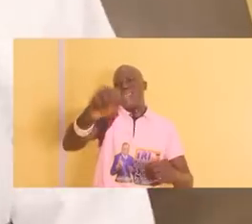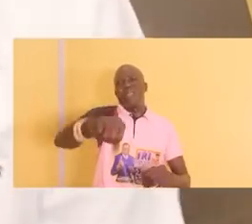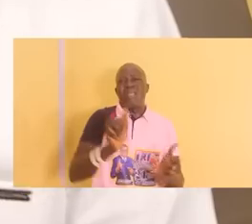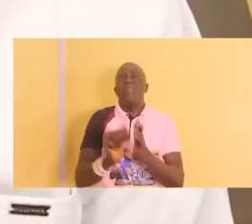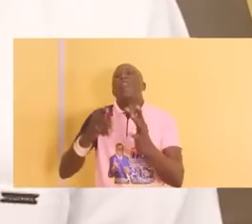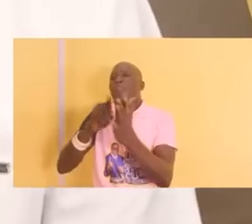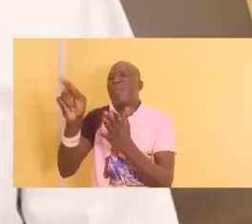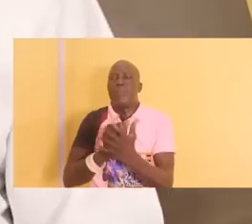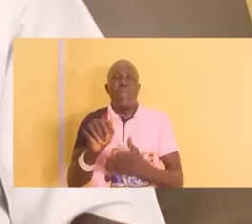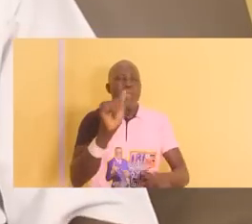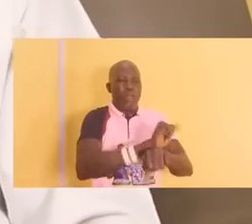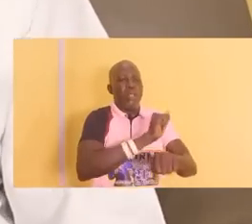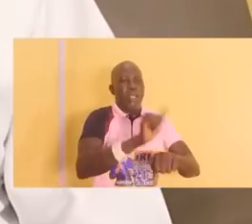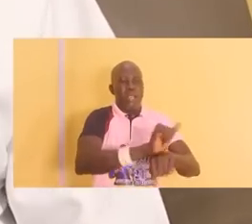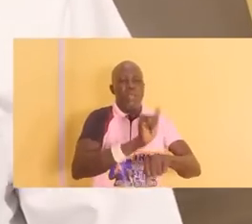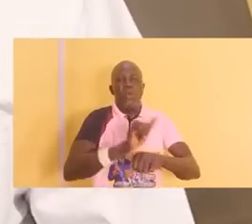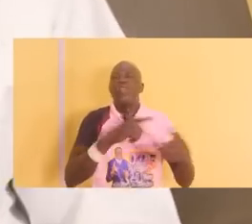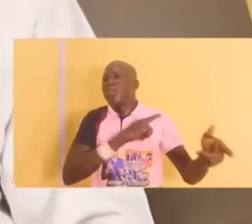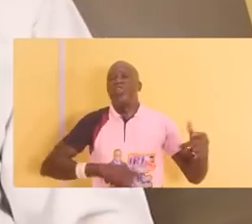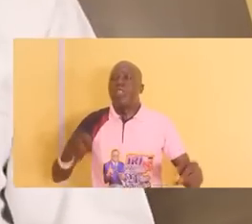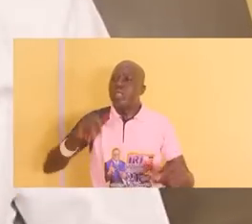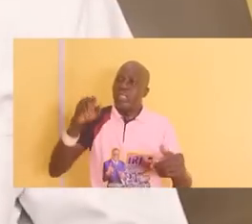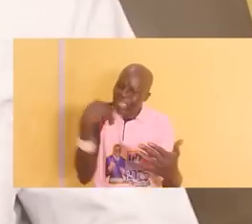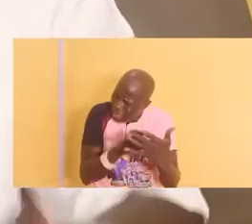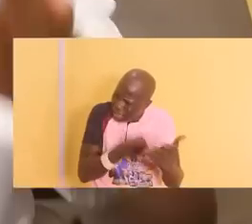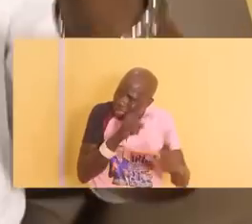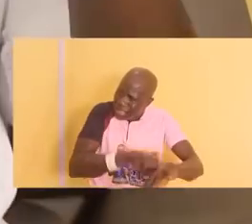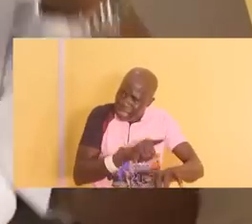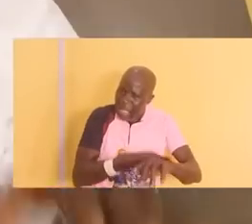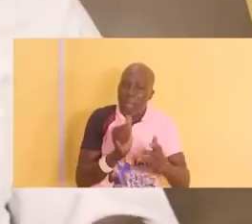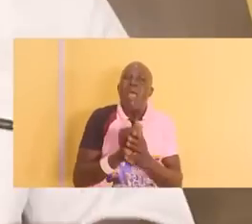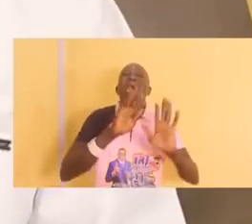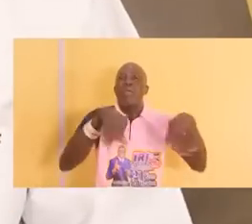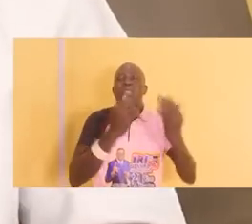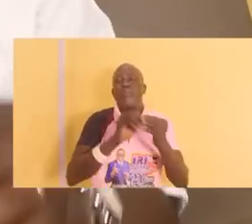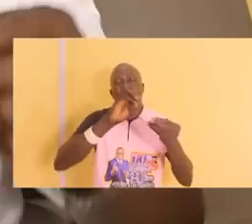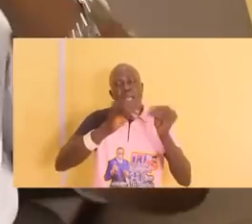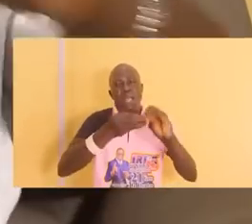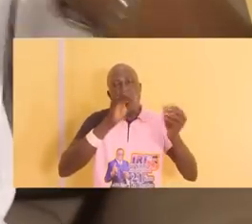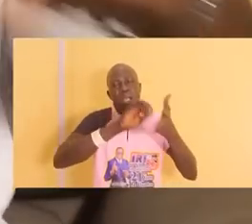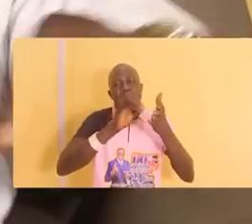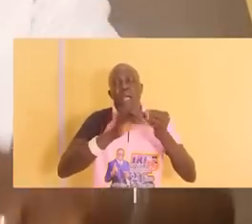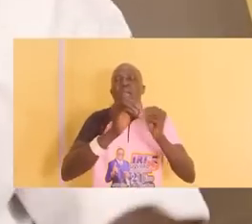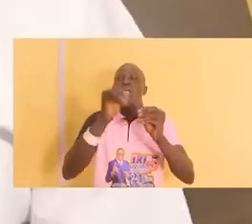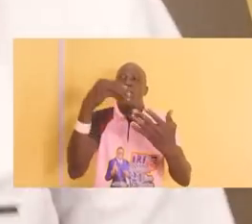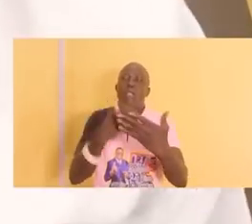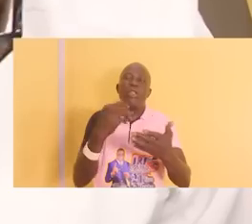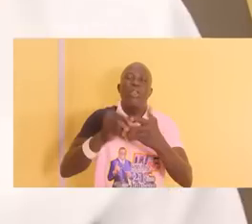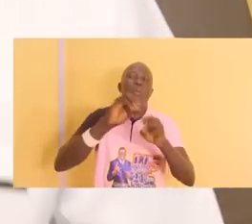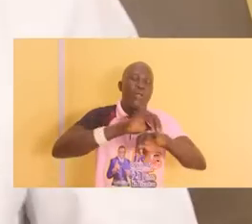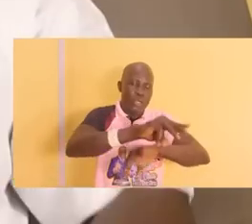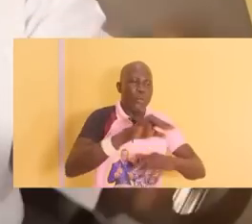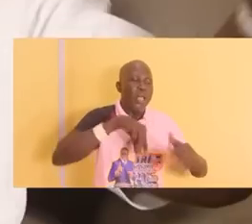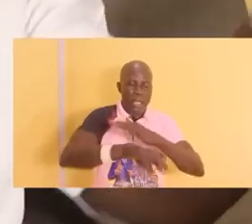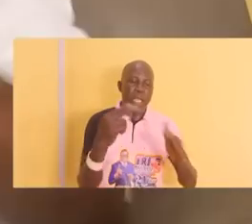se wa nbe. Oluwa nilo re. The law is a leader. Akoko yi. Ma to fun on account number. Give the account number. Number tell the message. And the number you